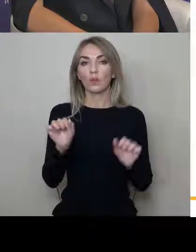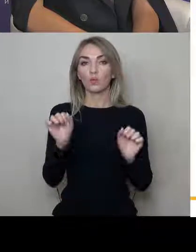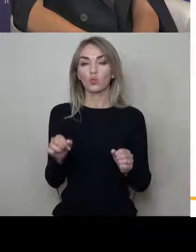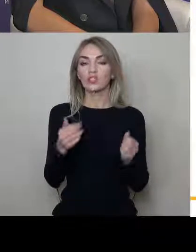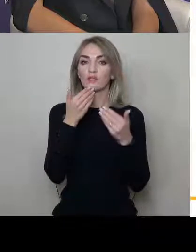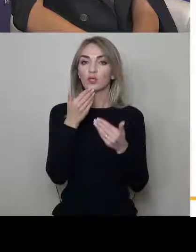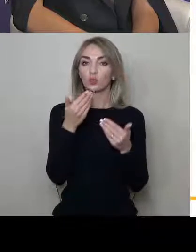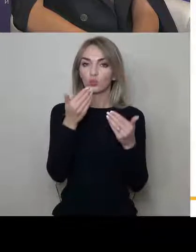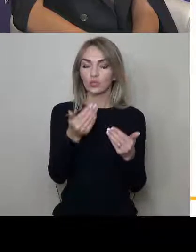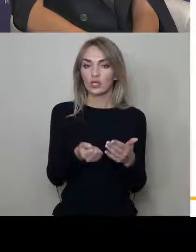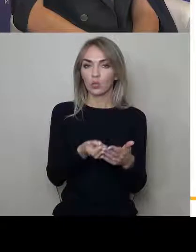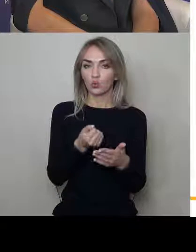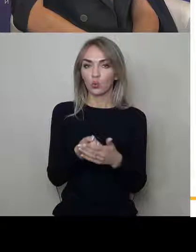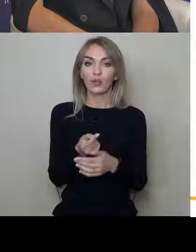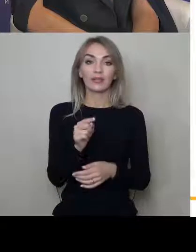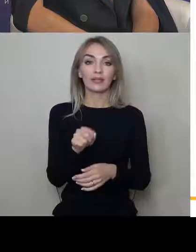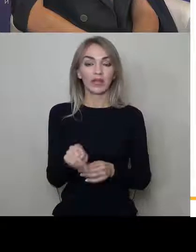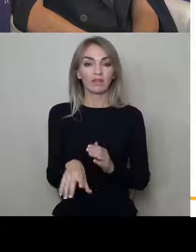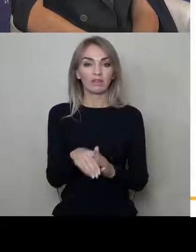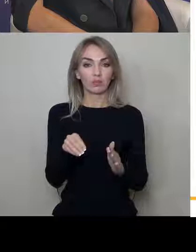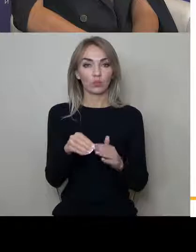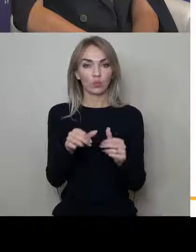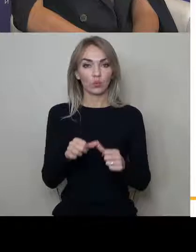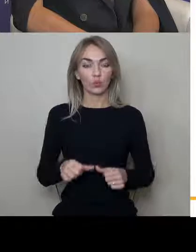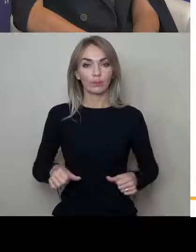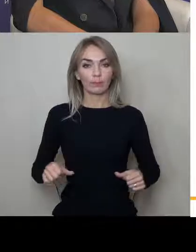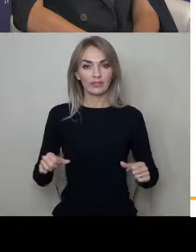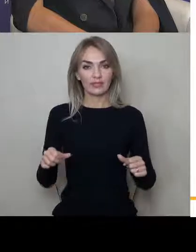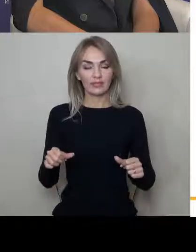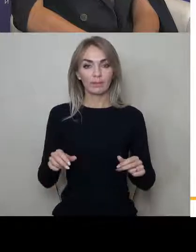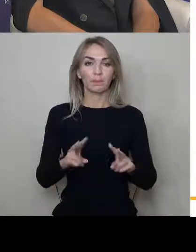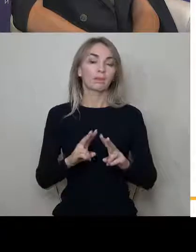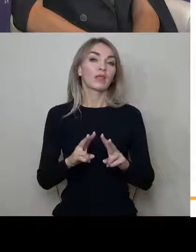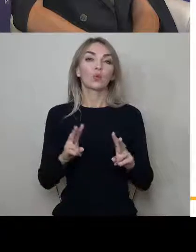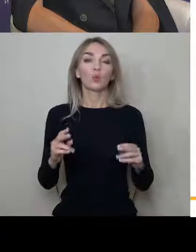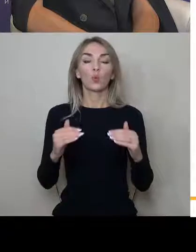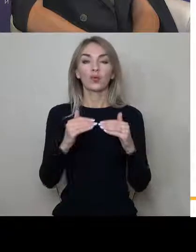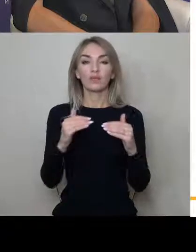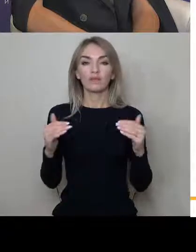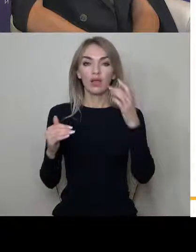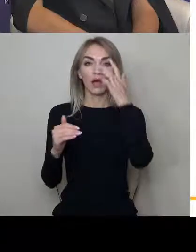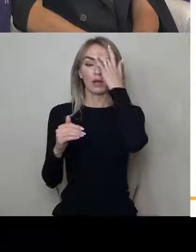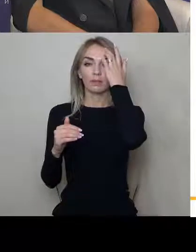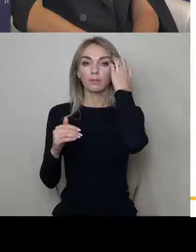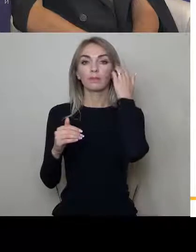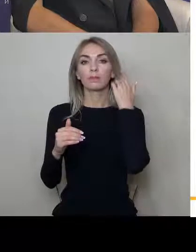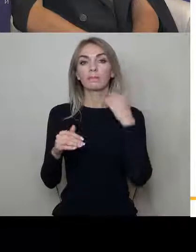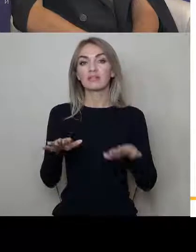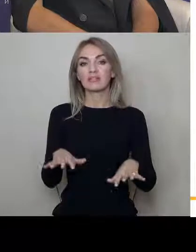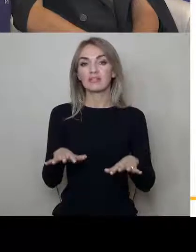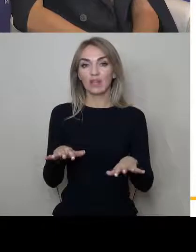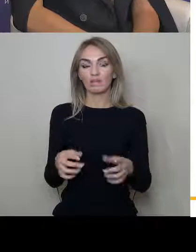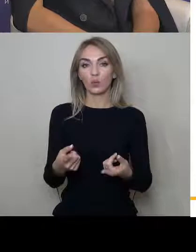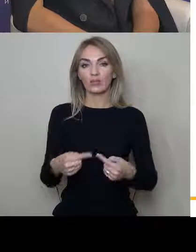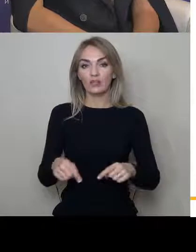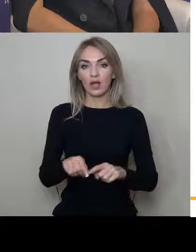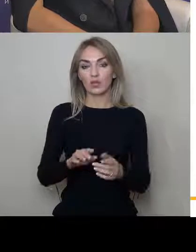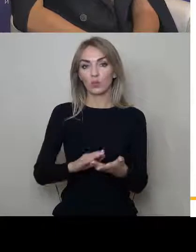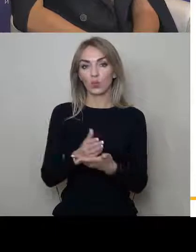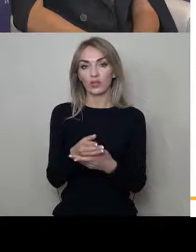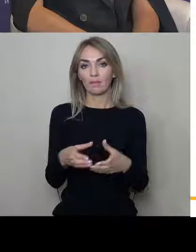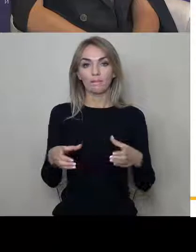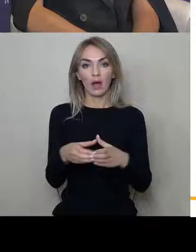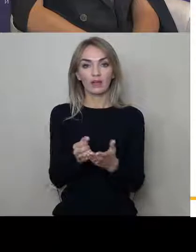commission. The person can go to the election commission of the level of the